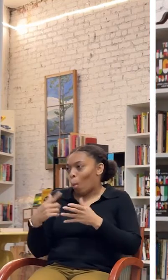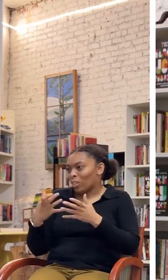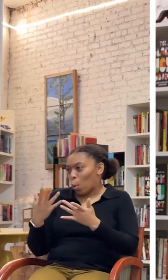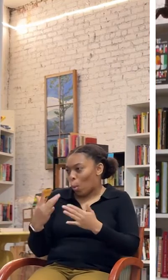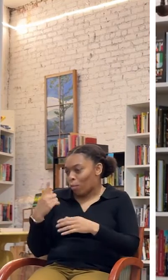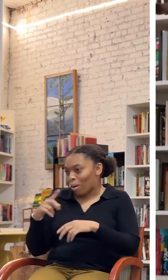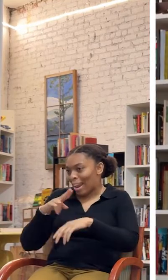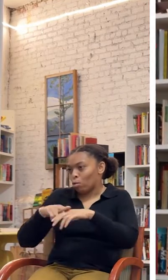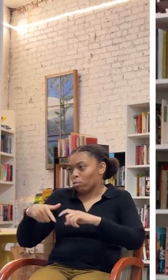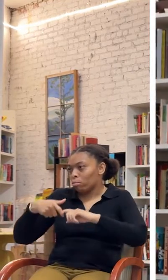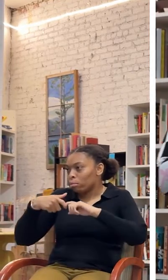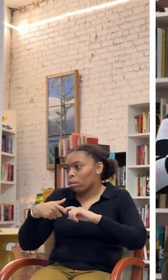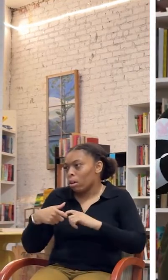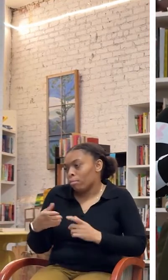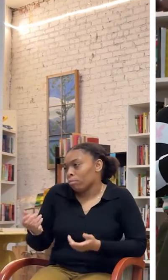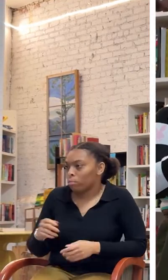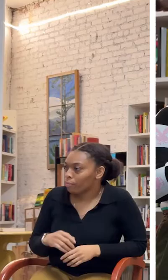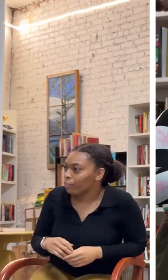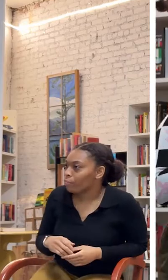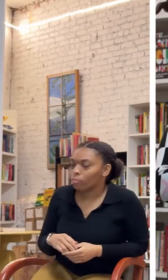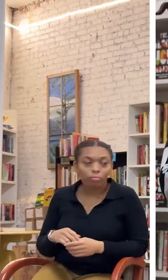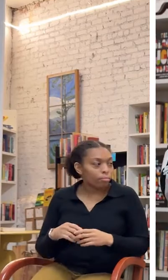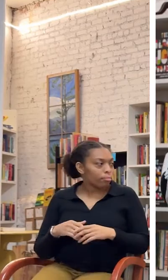Cause who the fuck am I? You know what